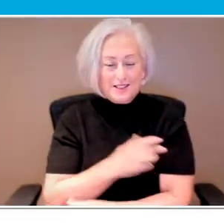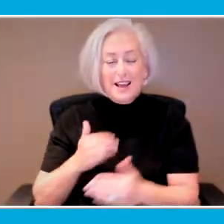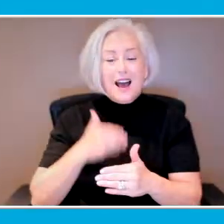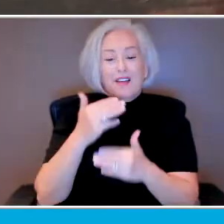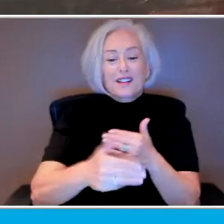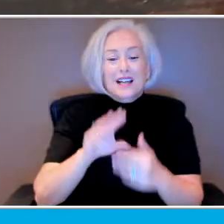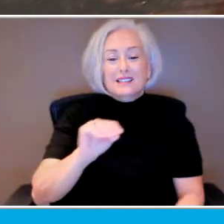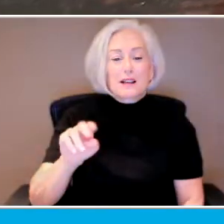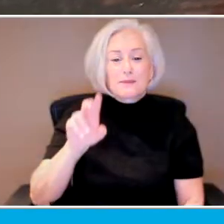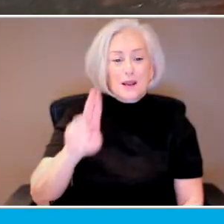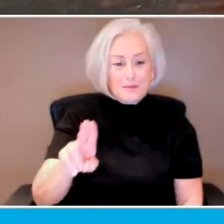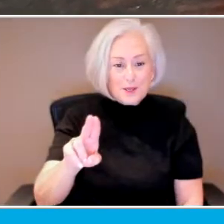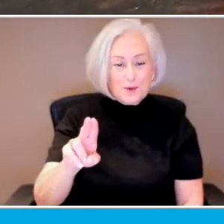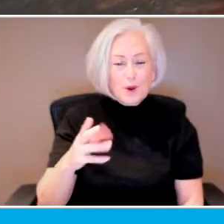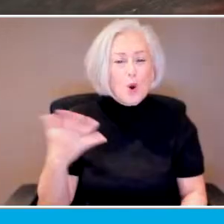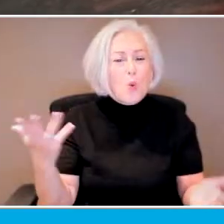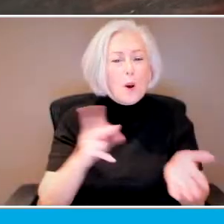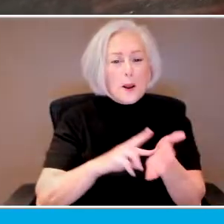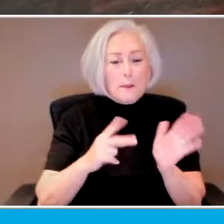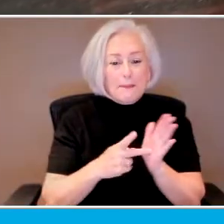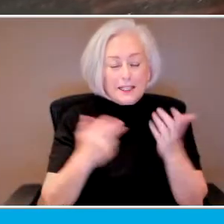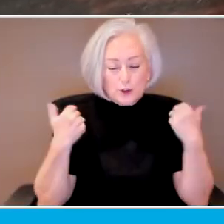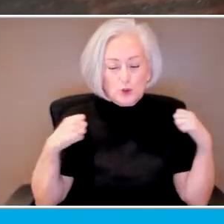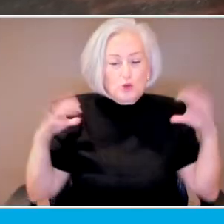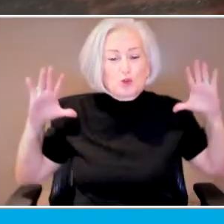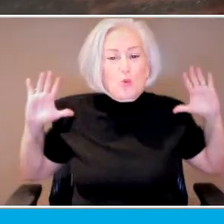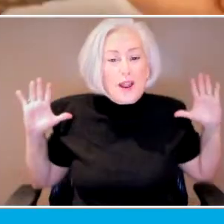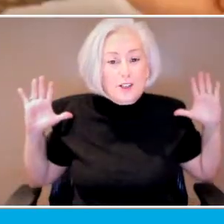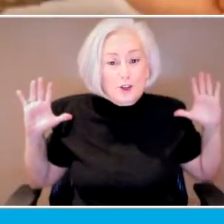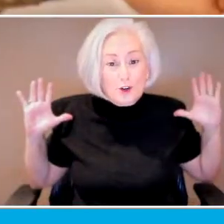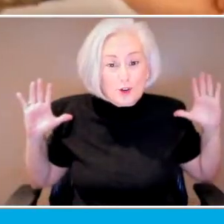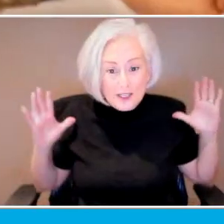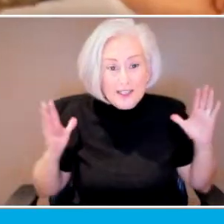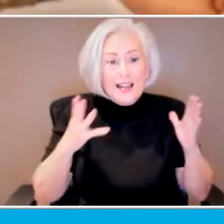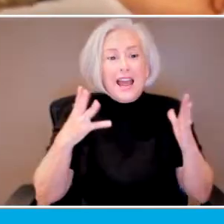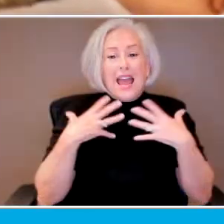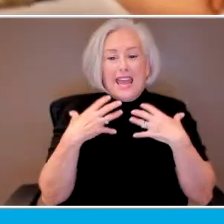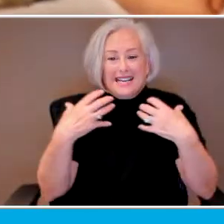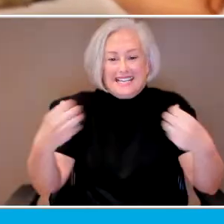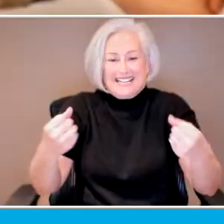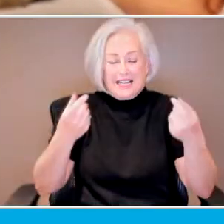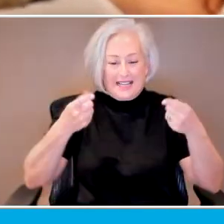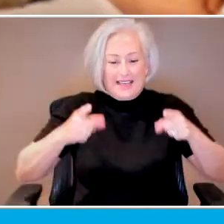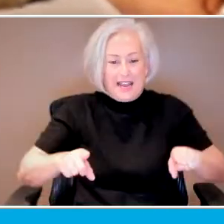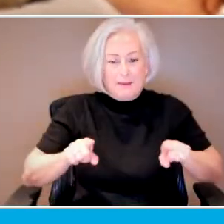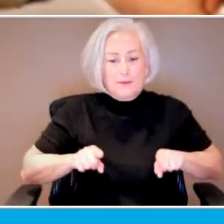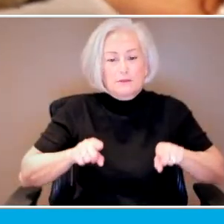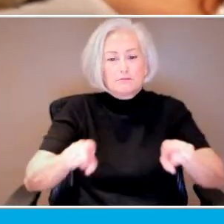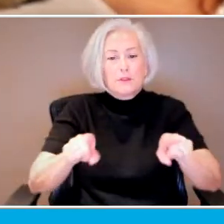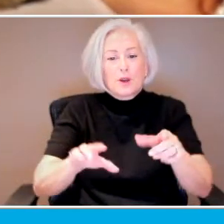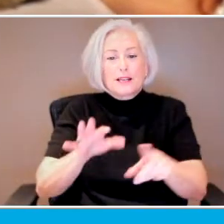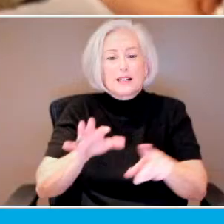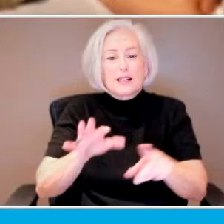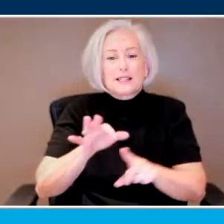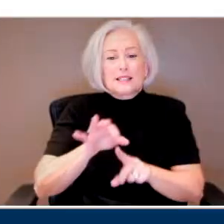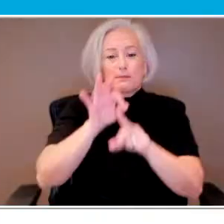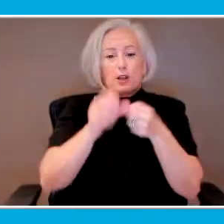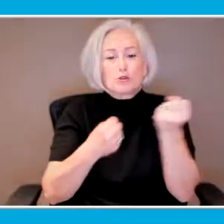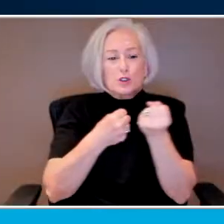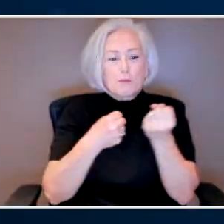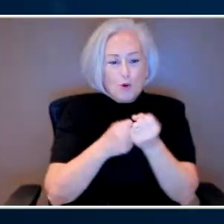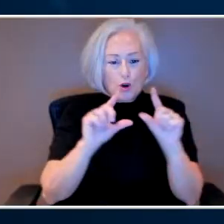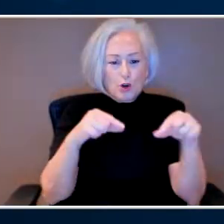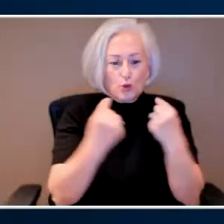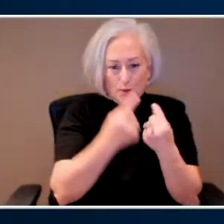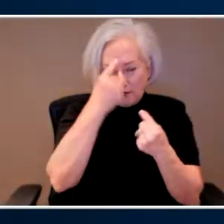Update. What it means to surrender, plus the healing that happens in a special support group from and for people with